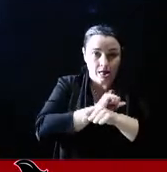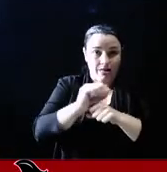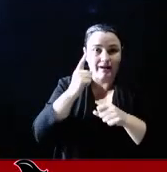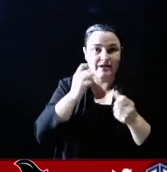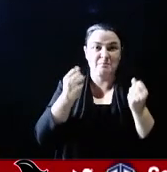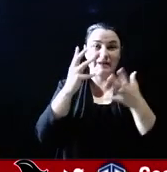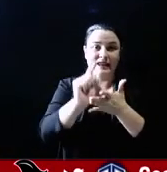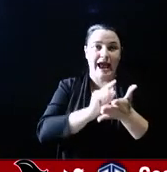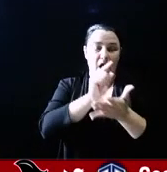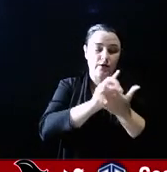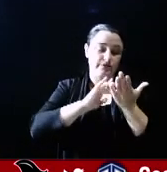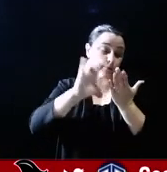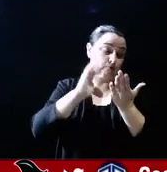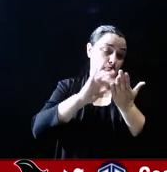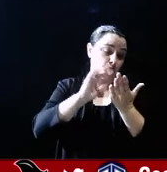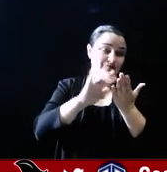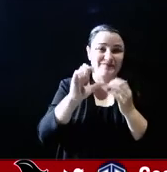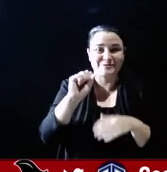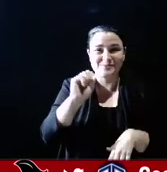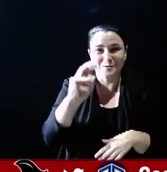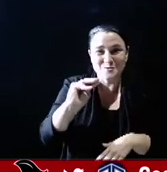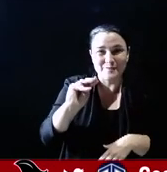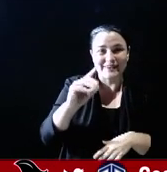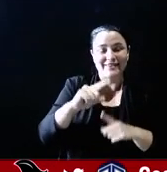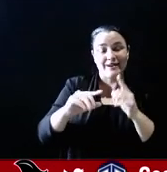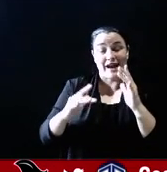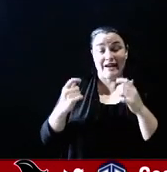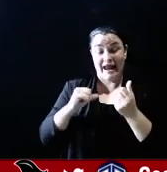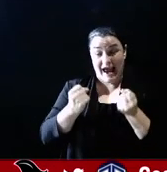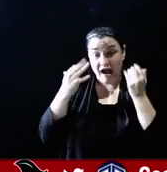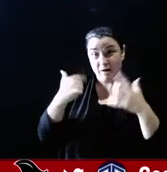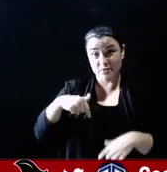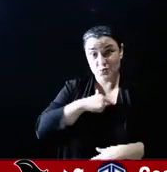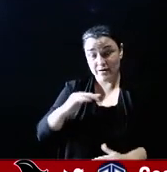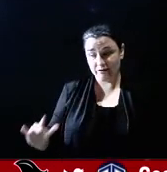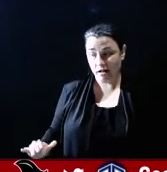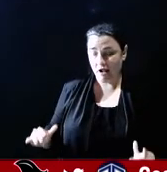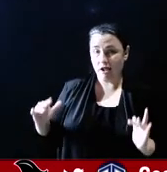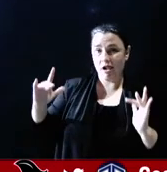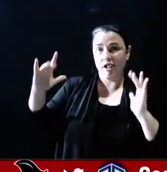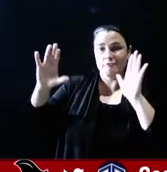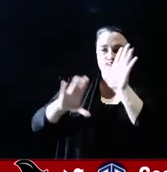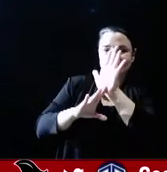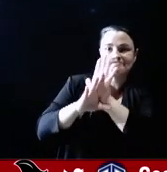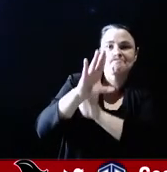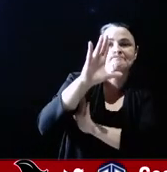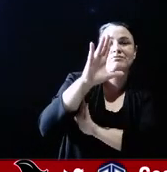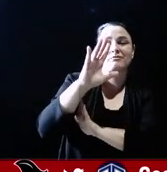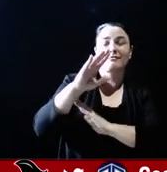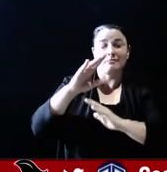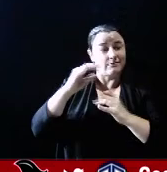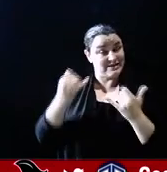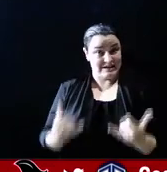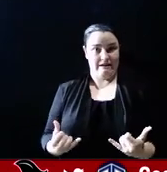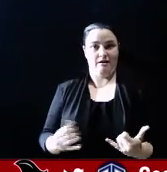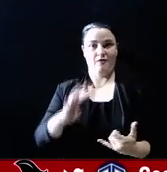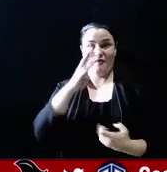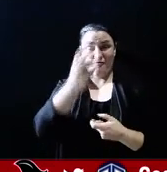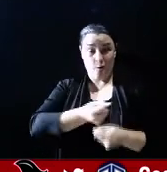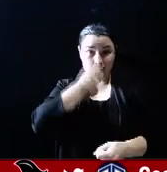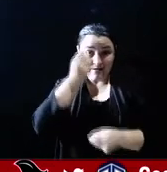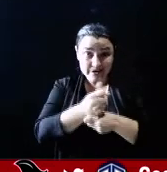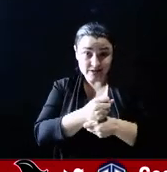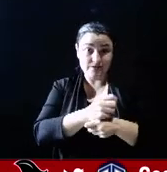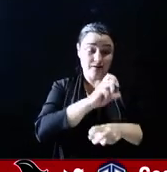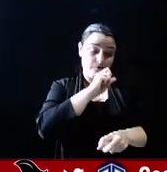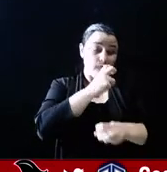adults truly puts today into perspective. 4 years of hard work, perseverance, and most importantly,